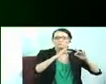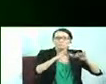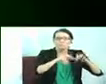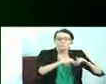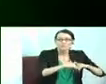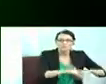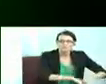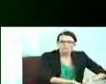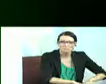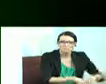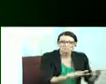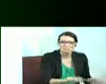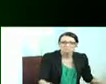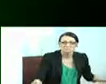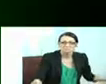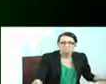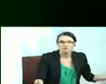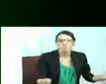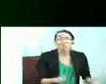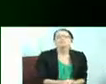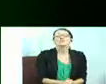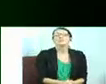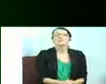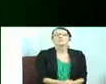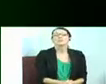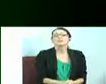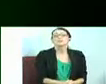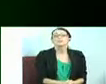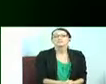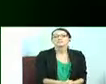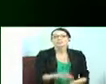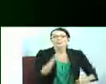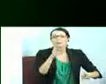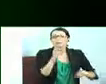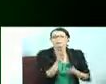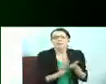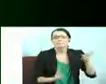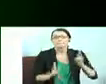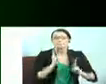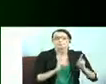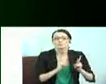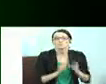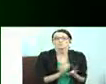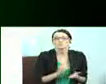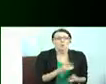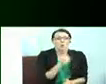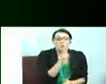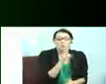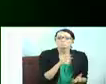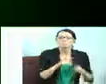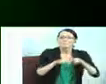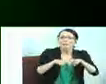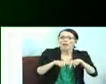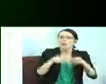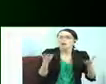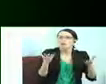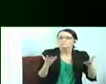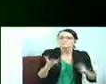Happy are those whose help is the God of Israel, whose hope is in